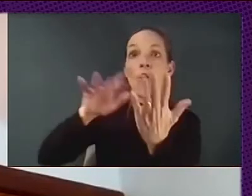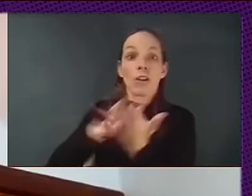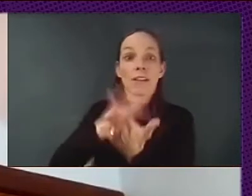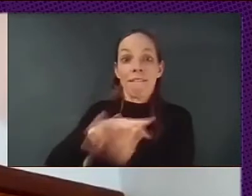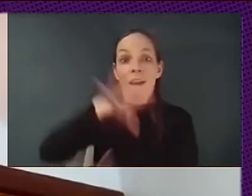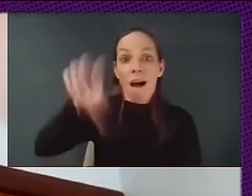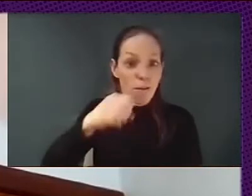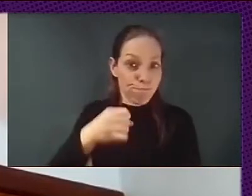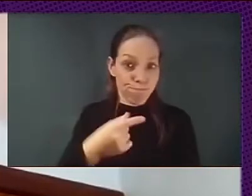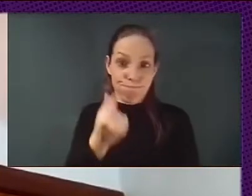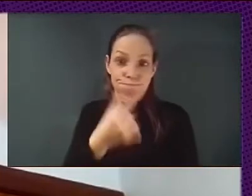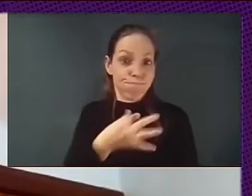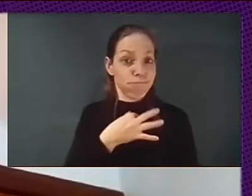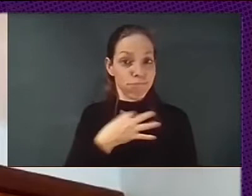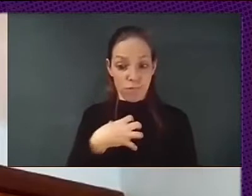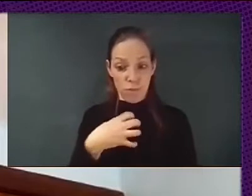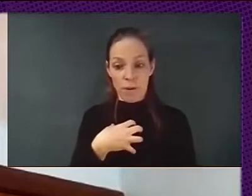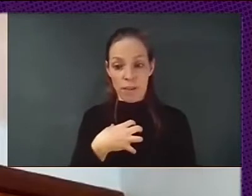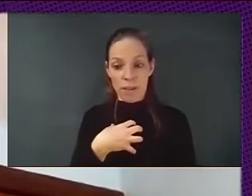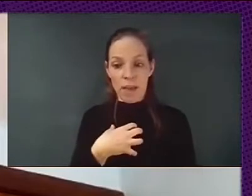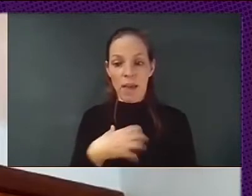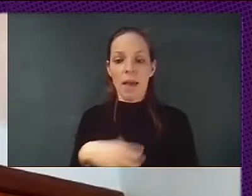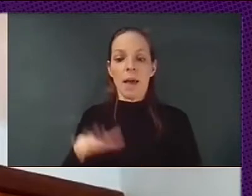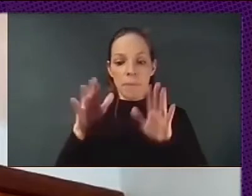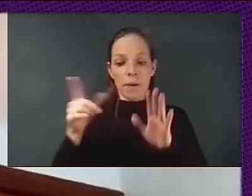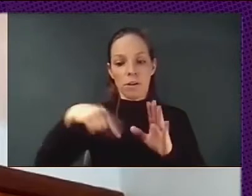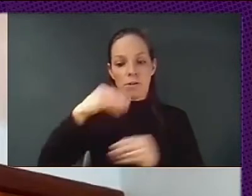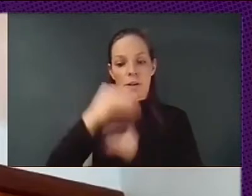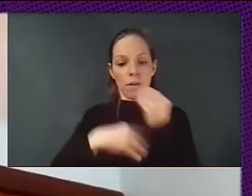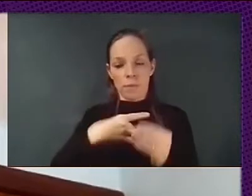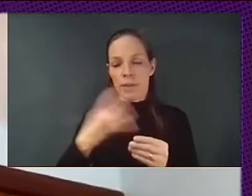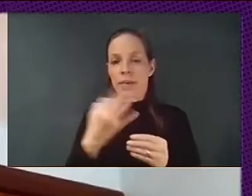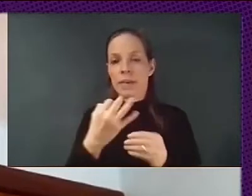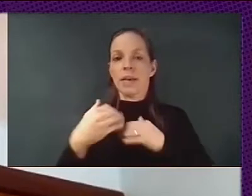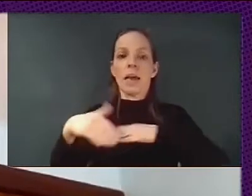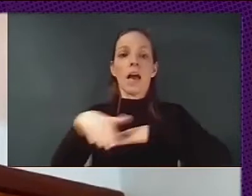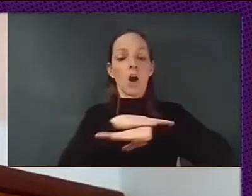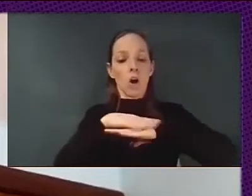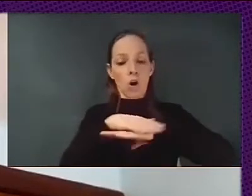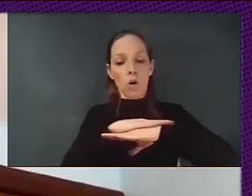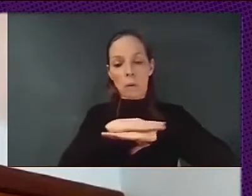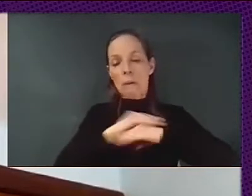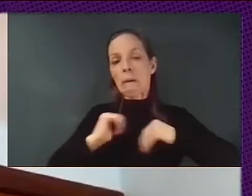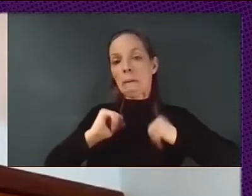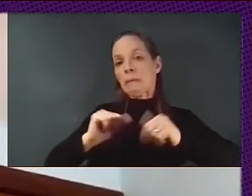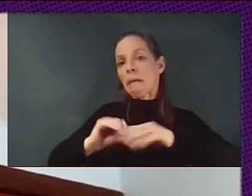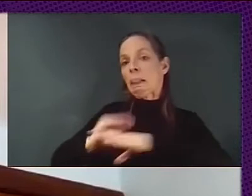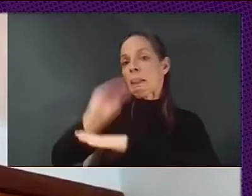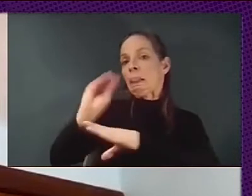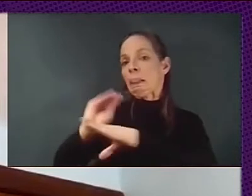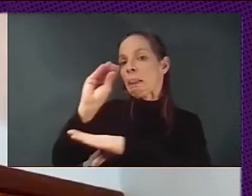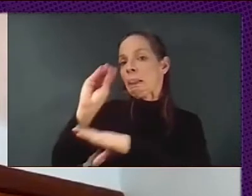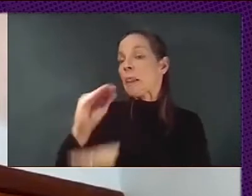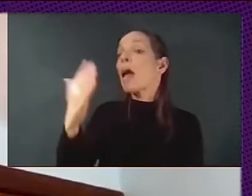to their populations. They can start taking seriously and putting free and open source software policy preferences into